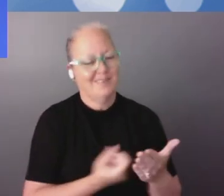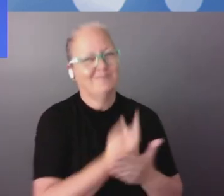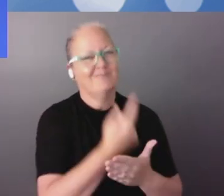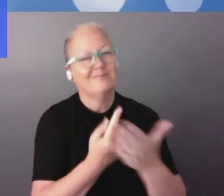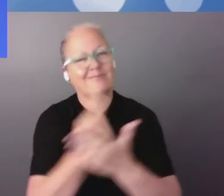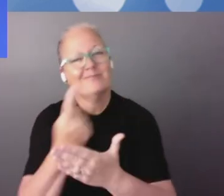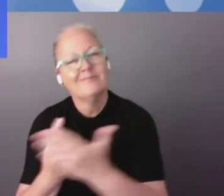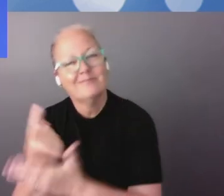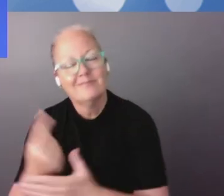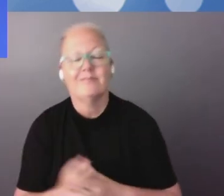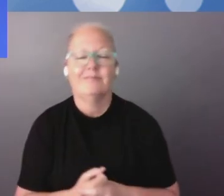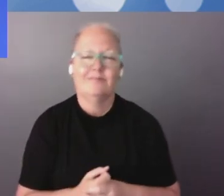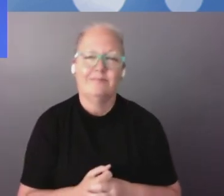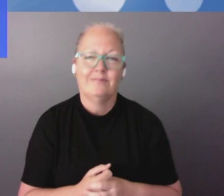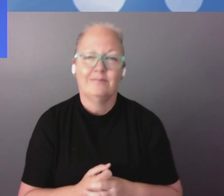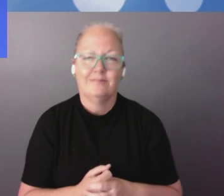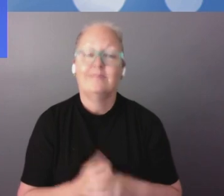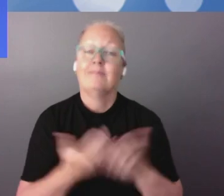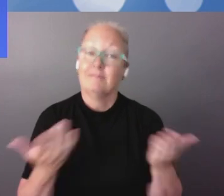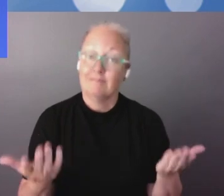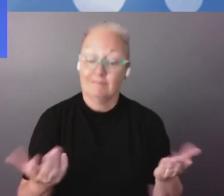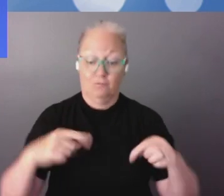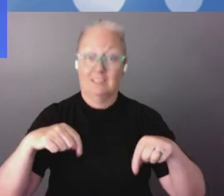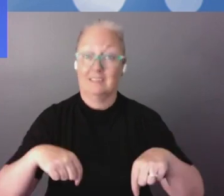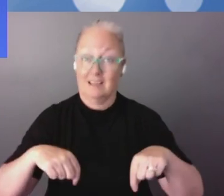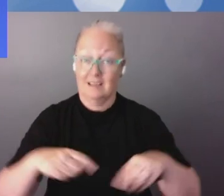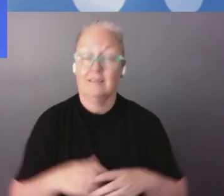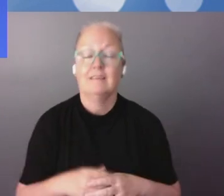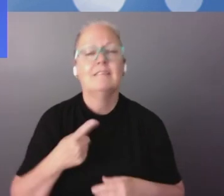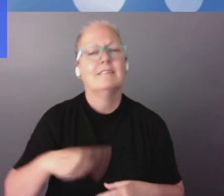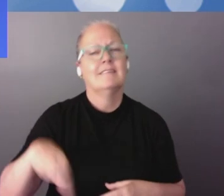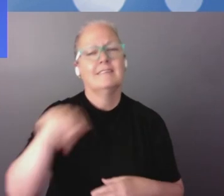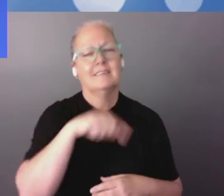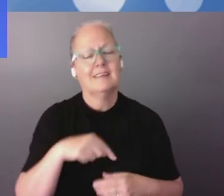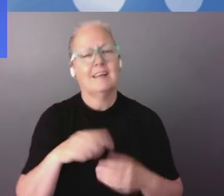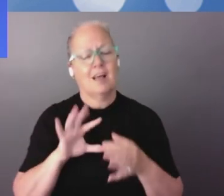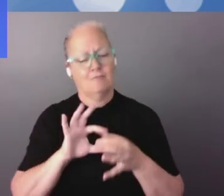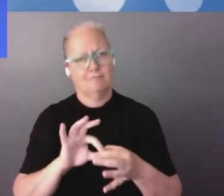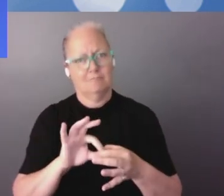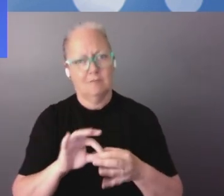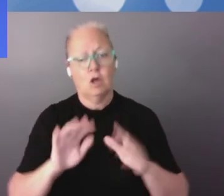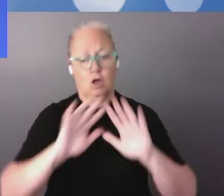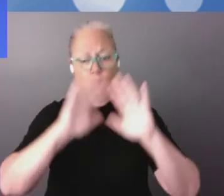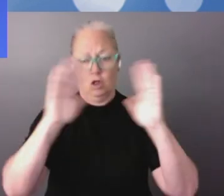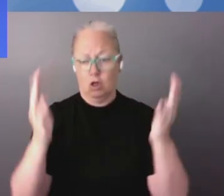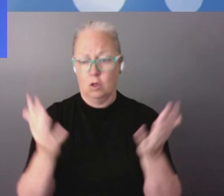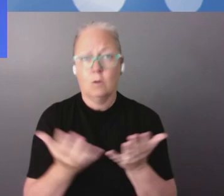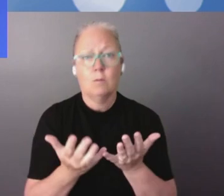This means that today we all belong to a global internet community,